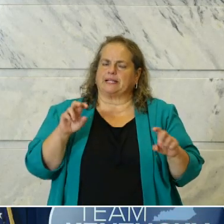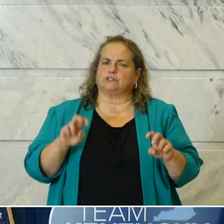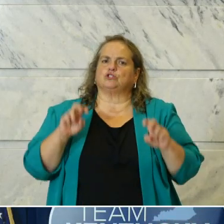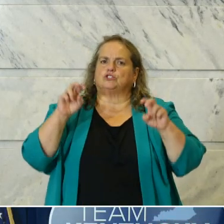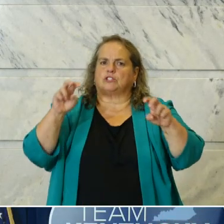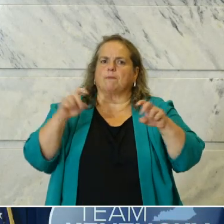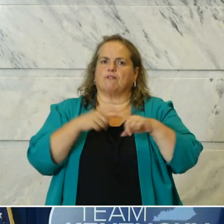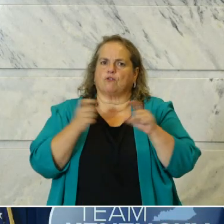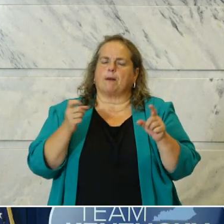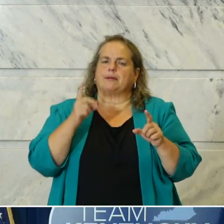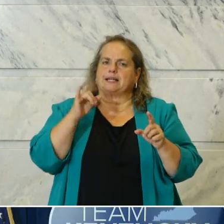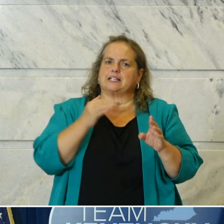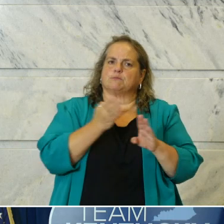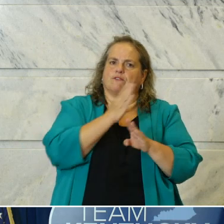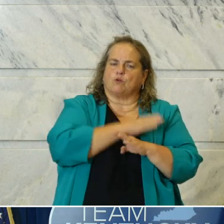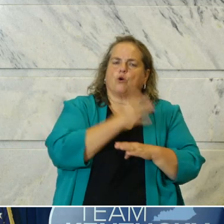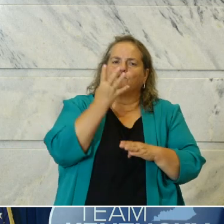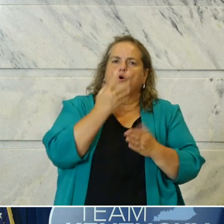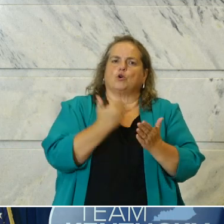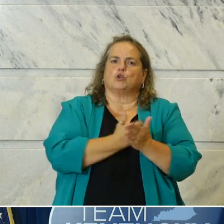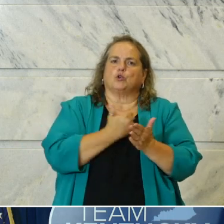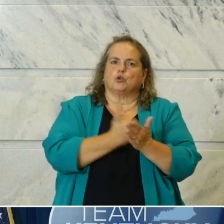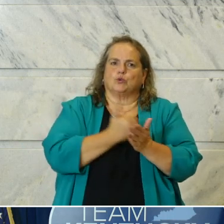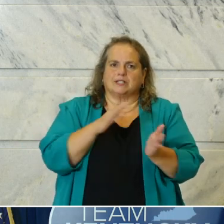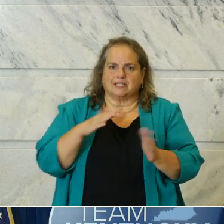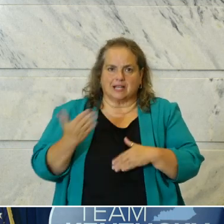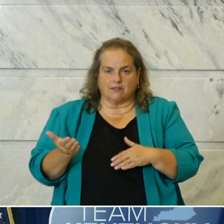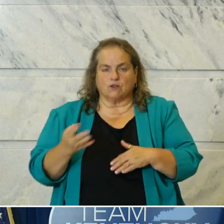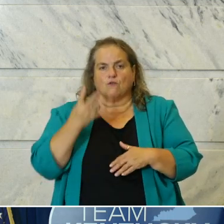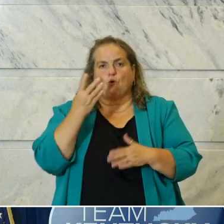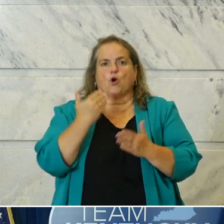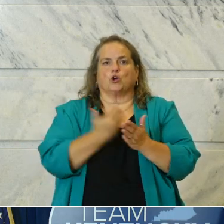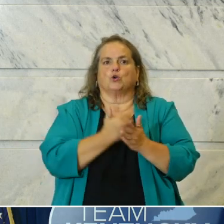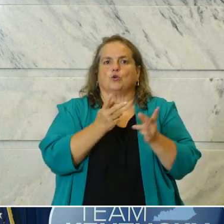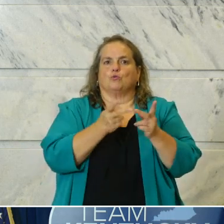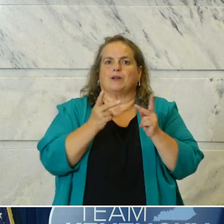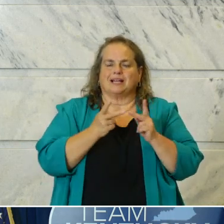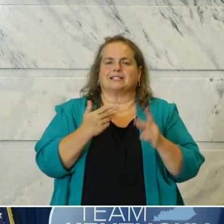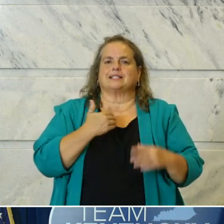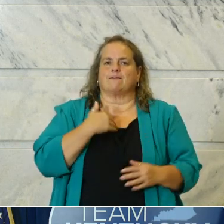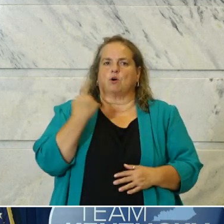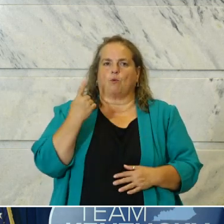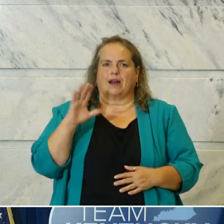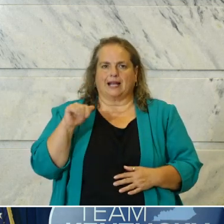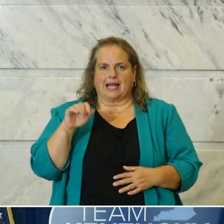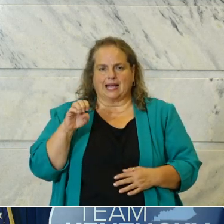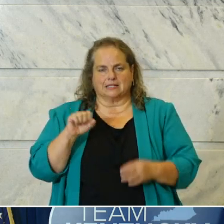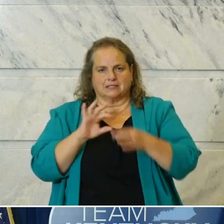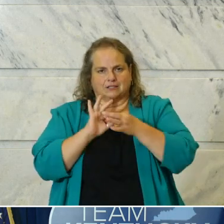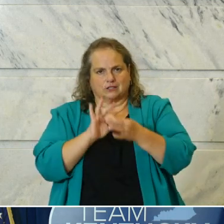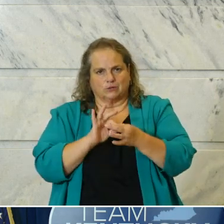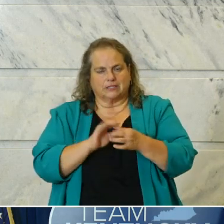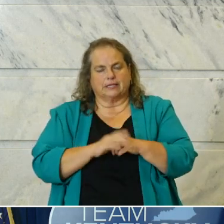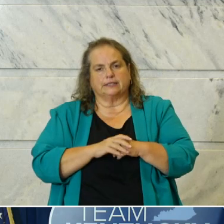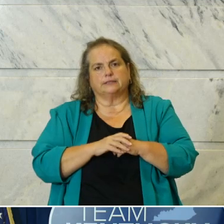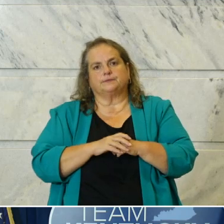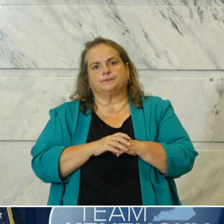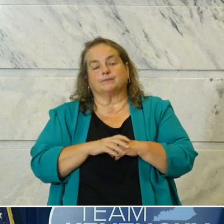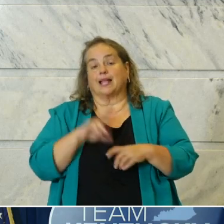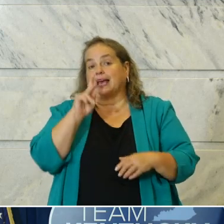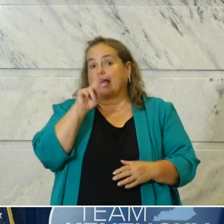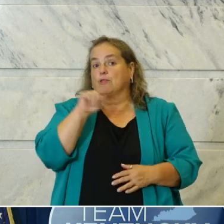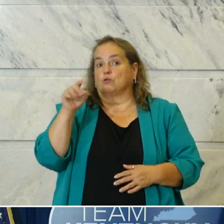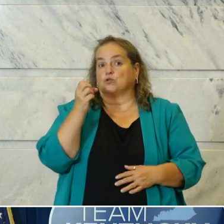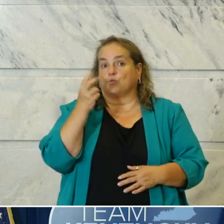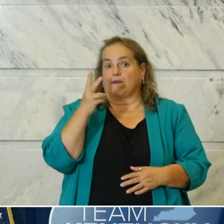we've seen. 4 new resident deaths, 4 new facilities have had at least one case associated with them. K through